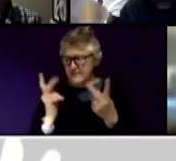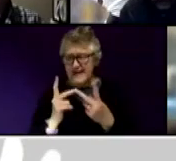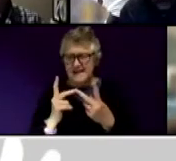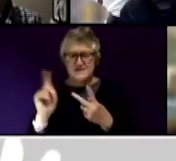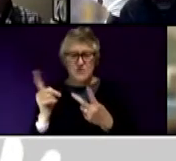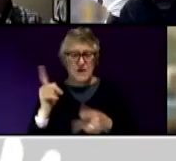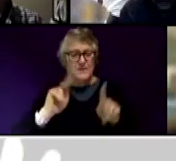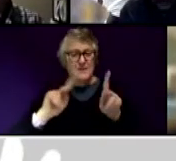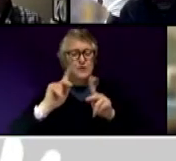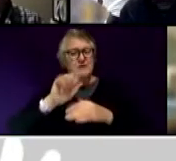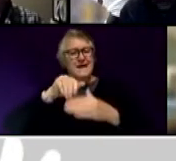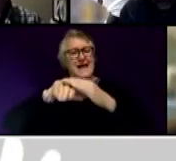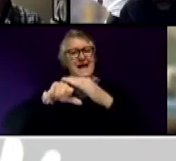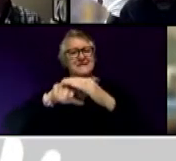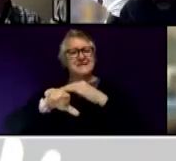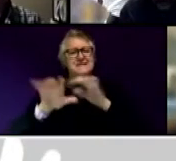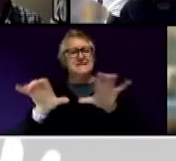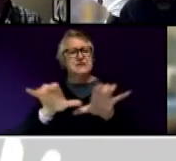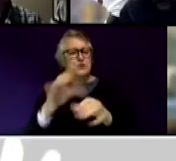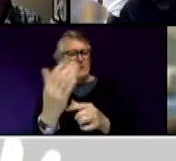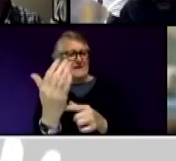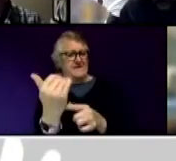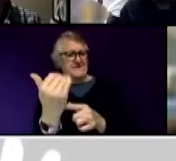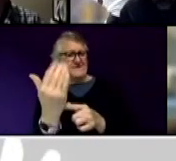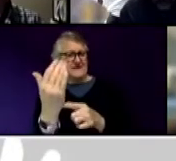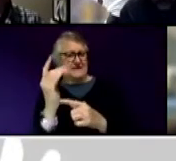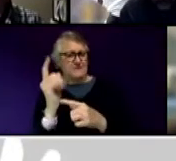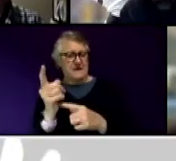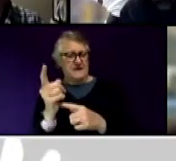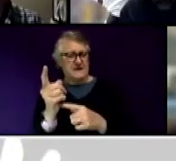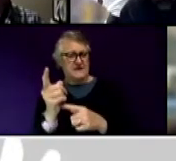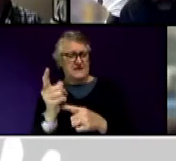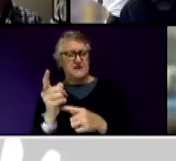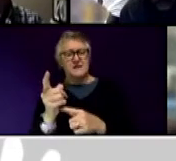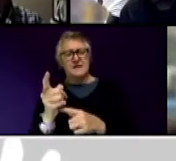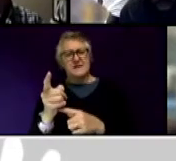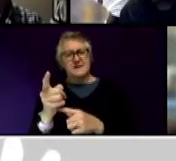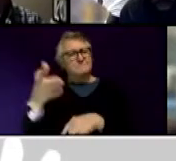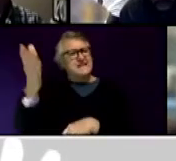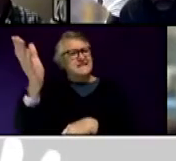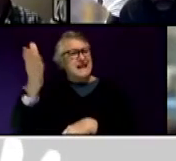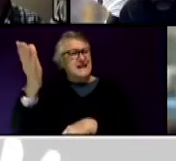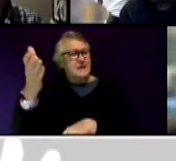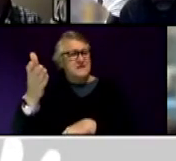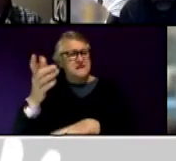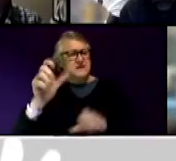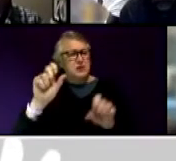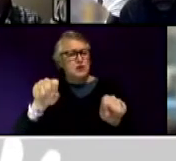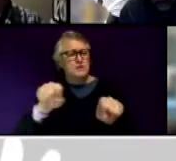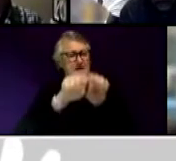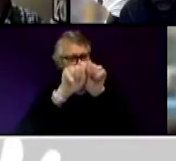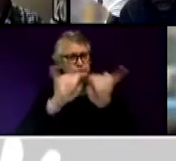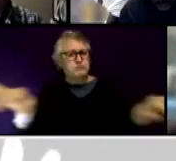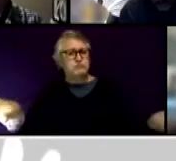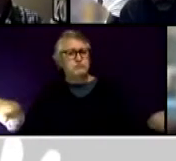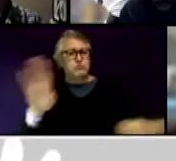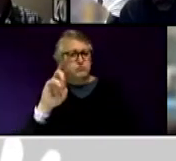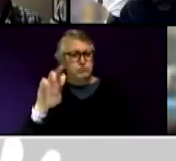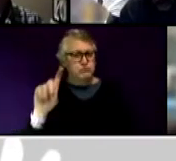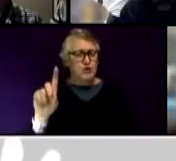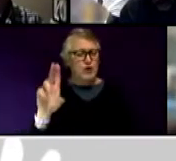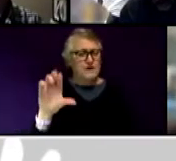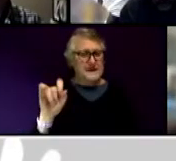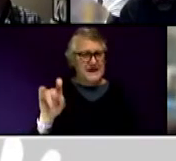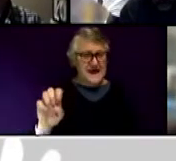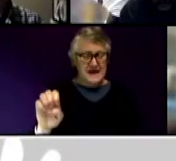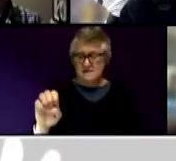15-minute, segments to be broadcast. Maybe we can set up places around town in some of our